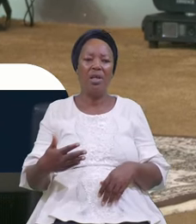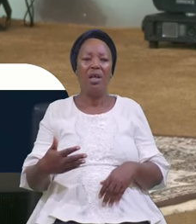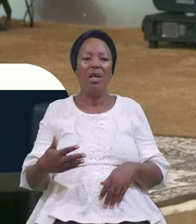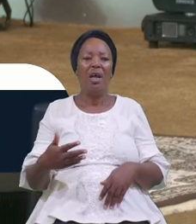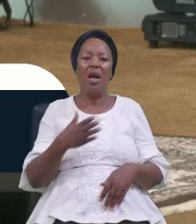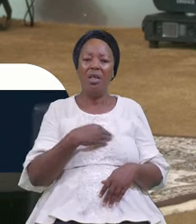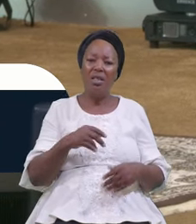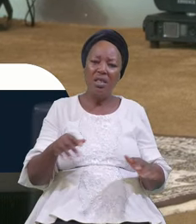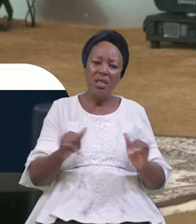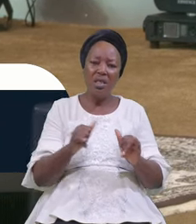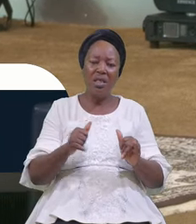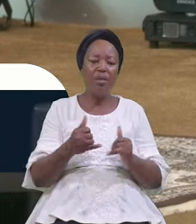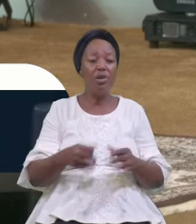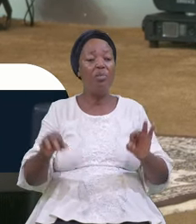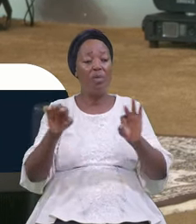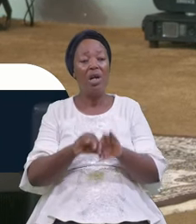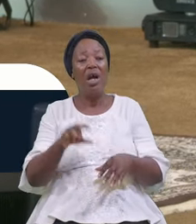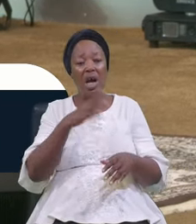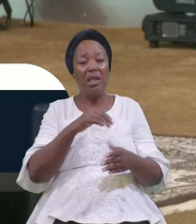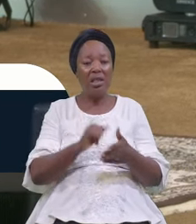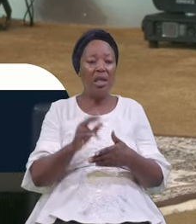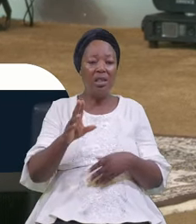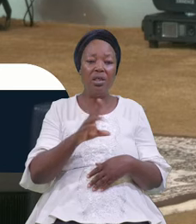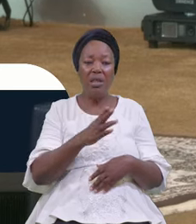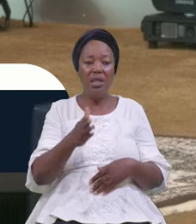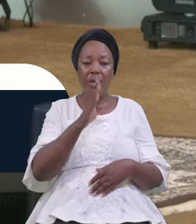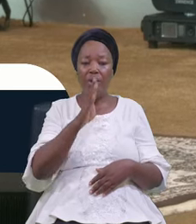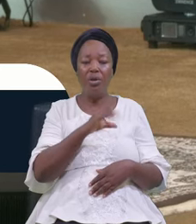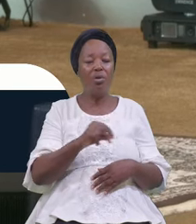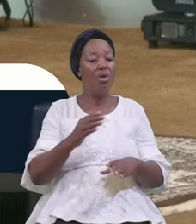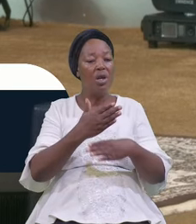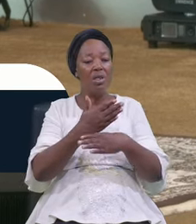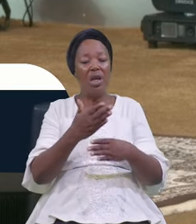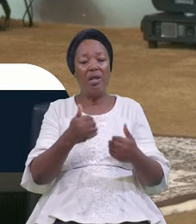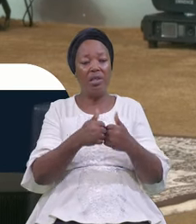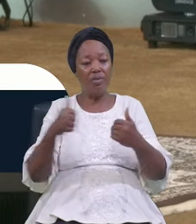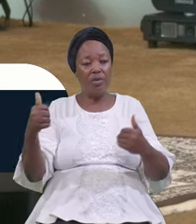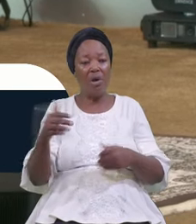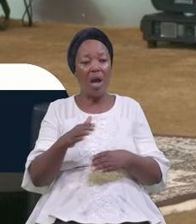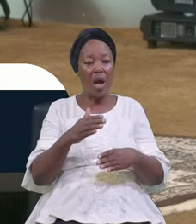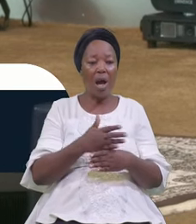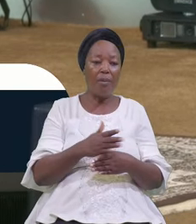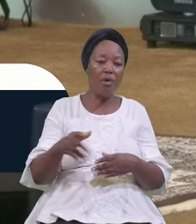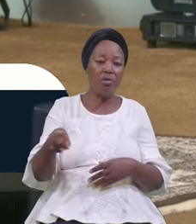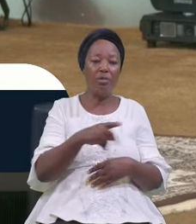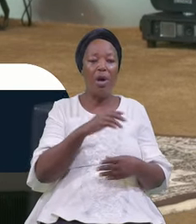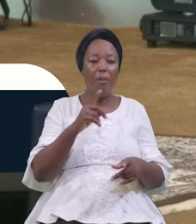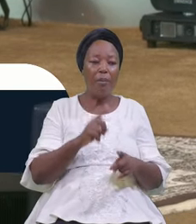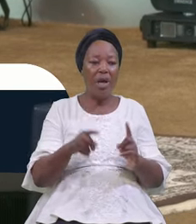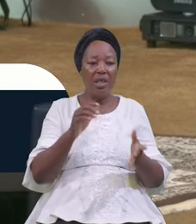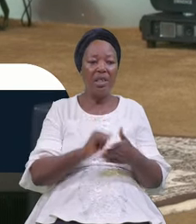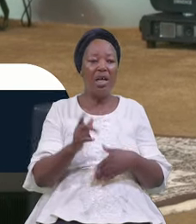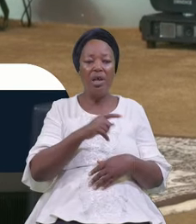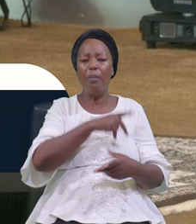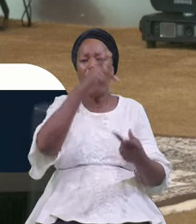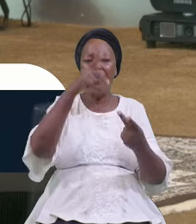value, and that there be no divisions among you, but that ye be perfectly